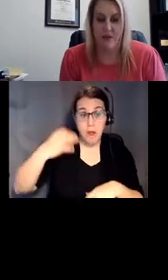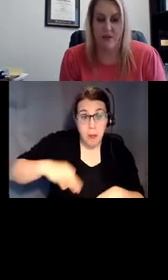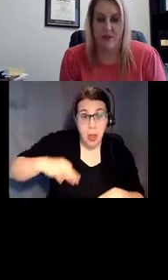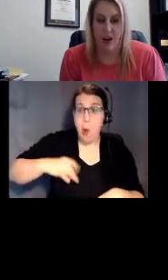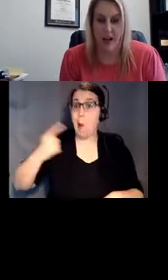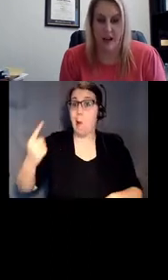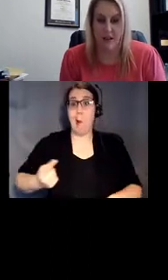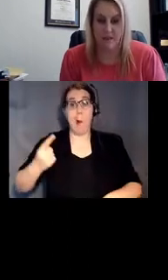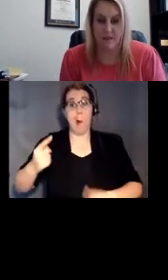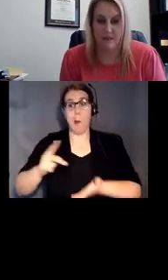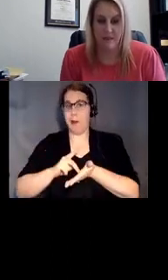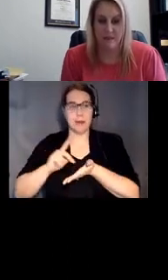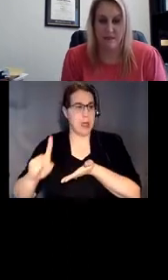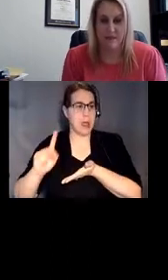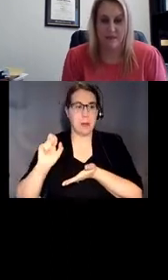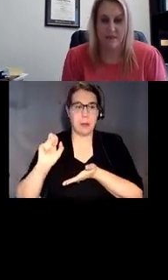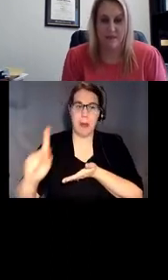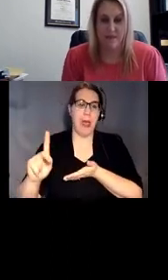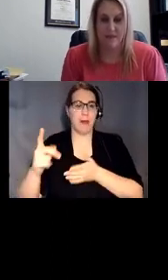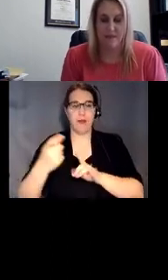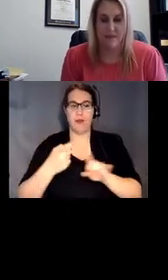of a beneficiary.